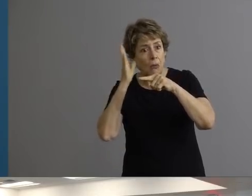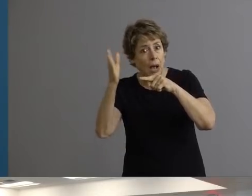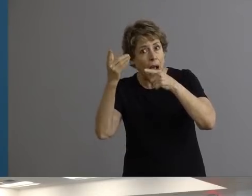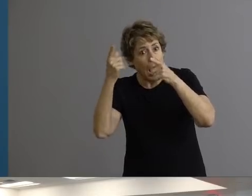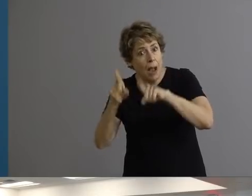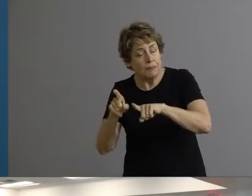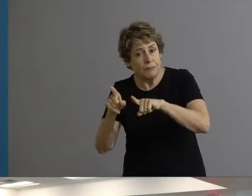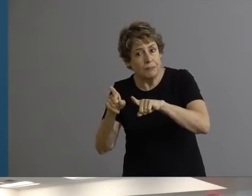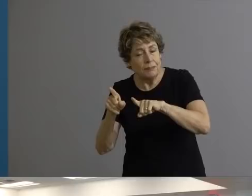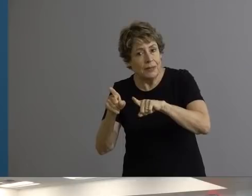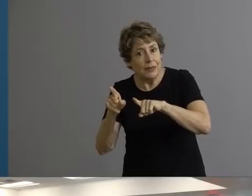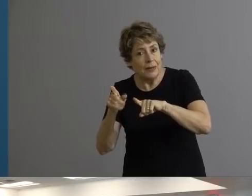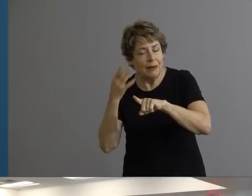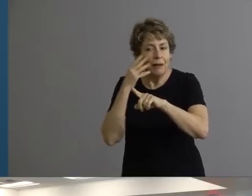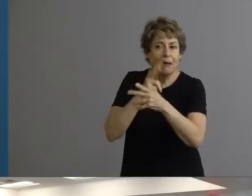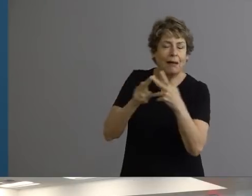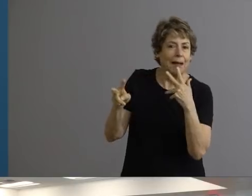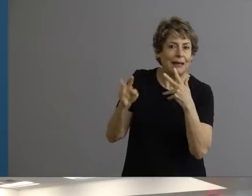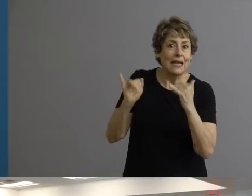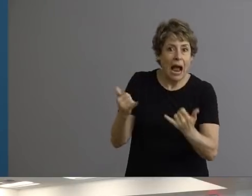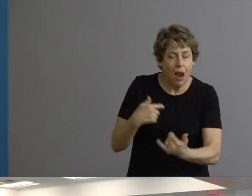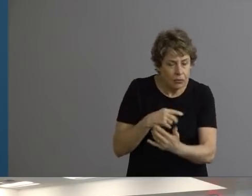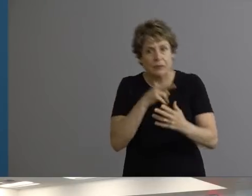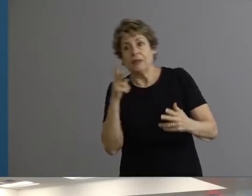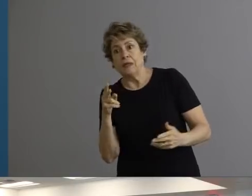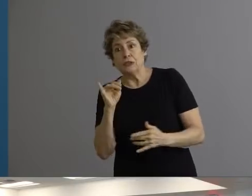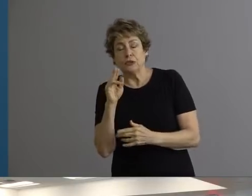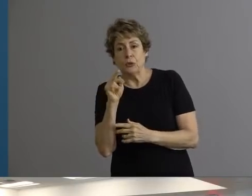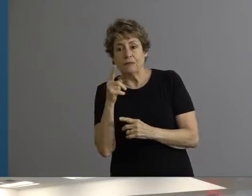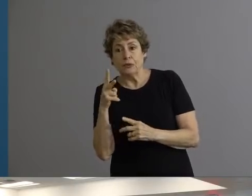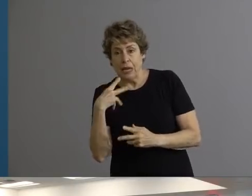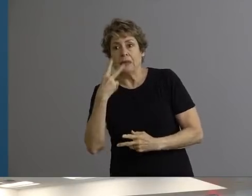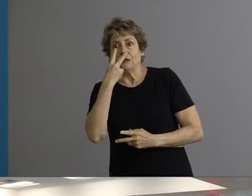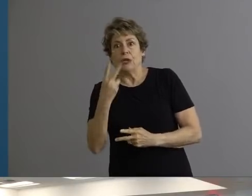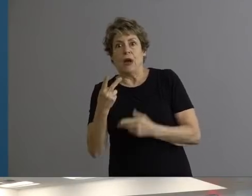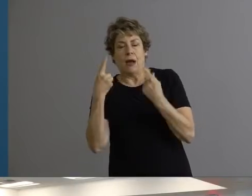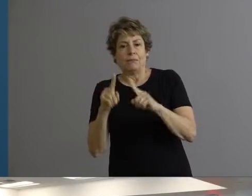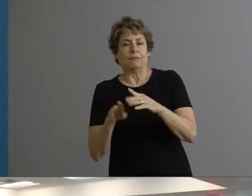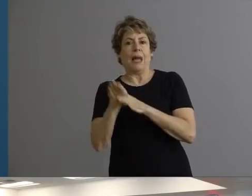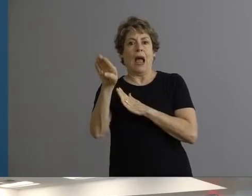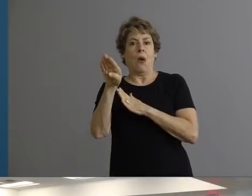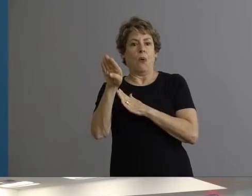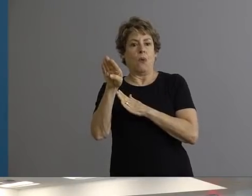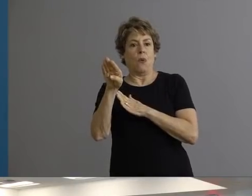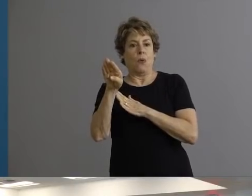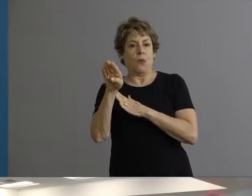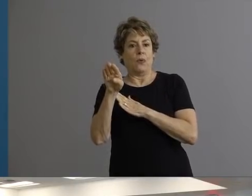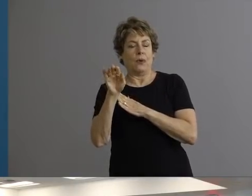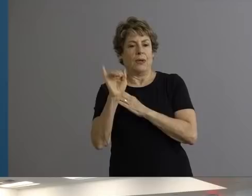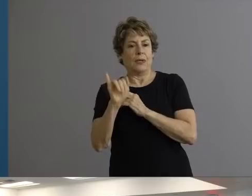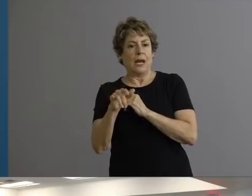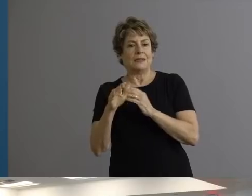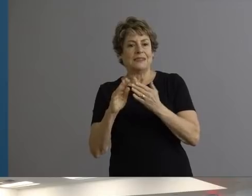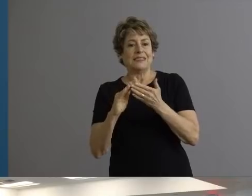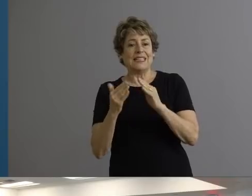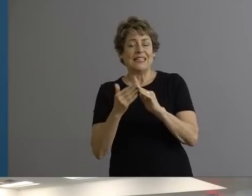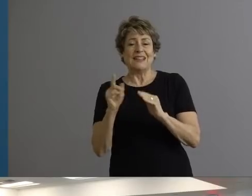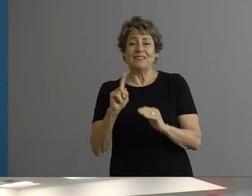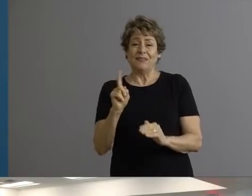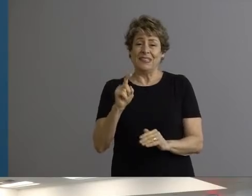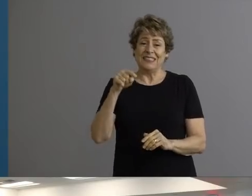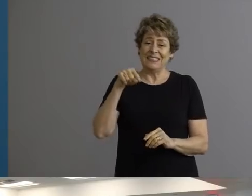Much of Arizona, our urban areas, Phoenix, Maricopa, Tucson, and Pima,